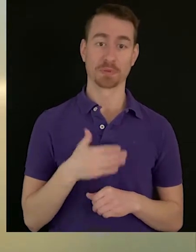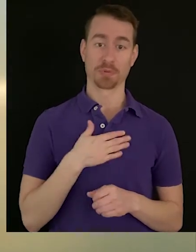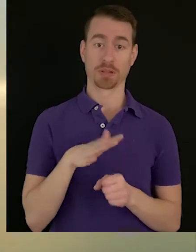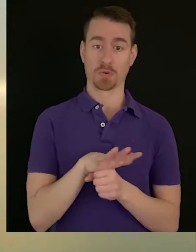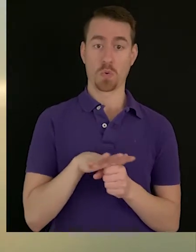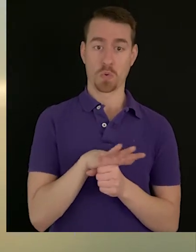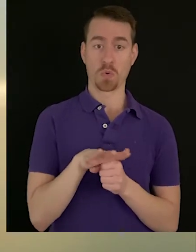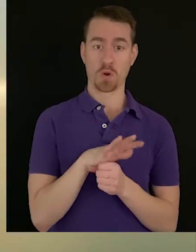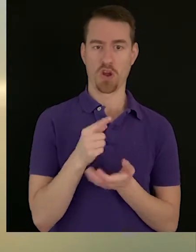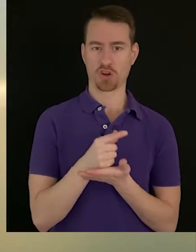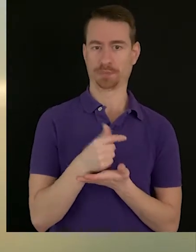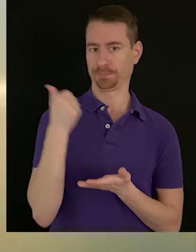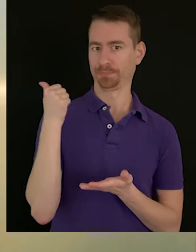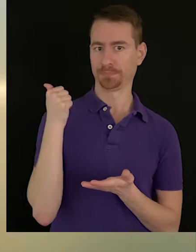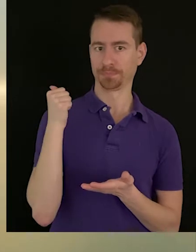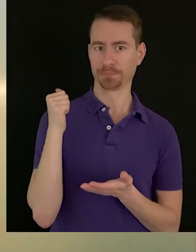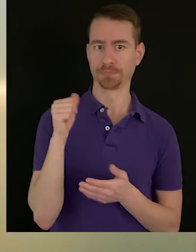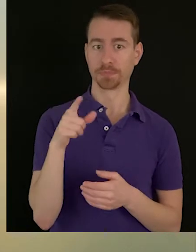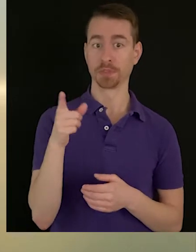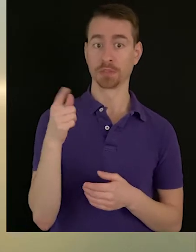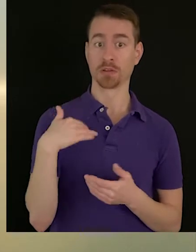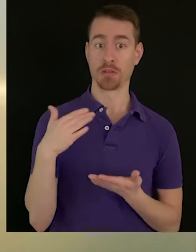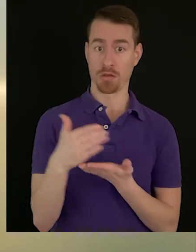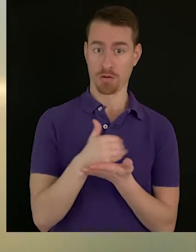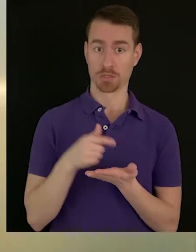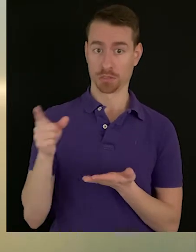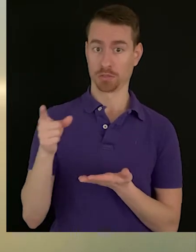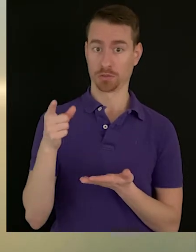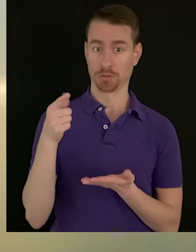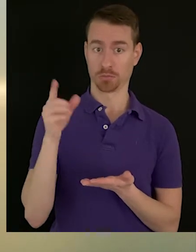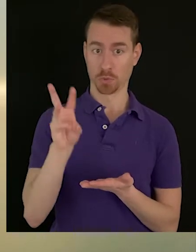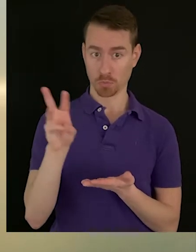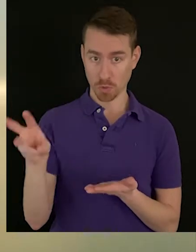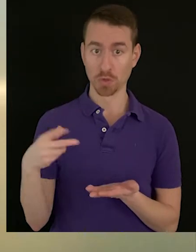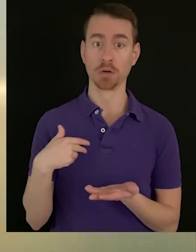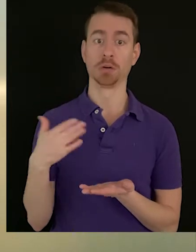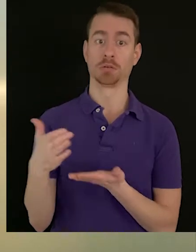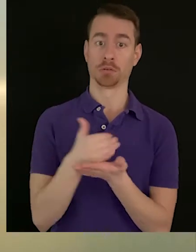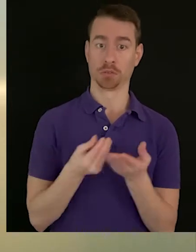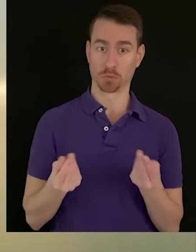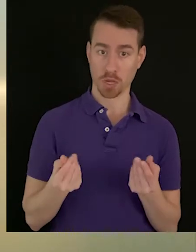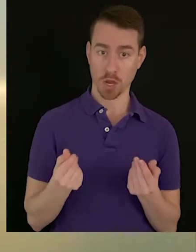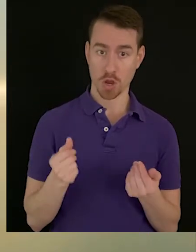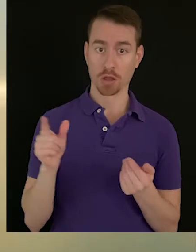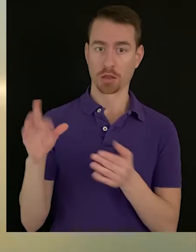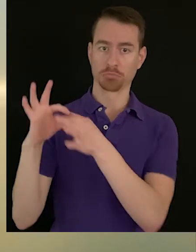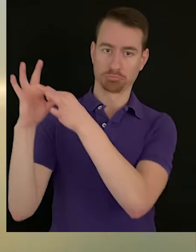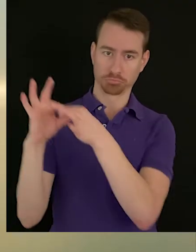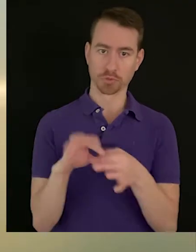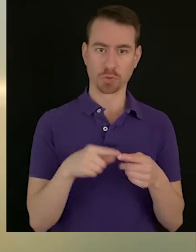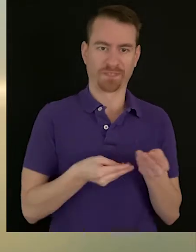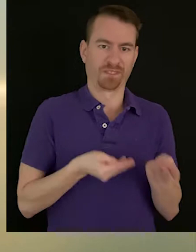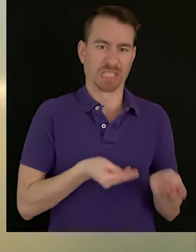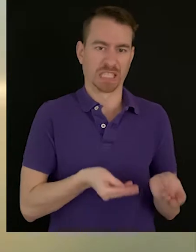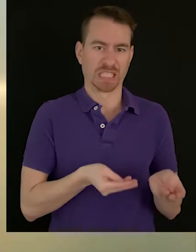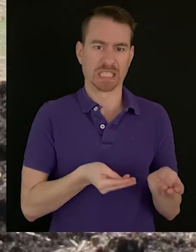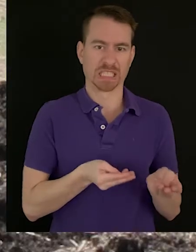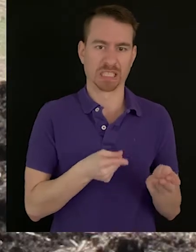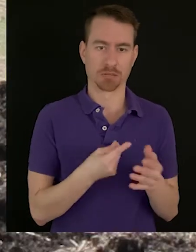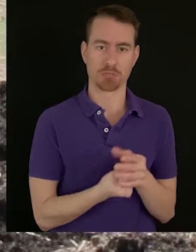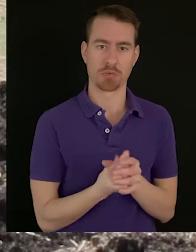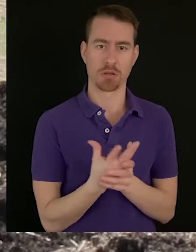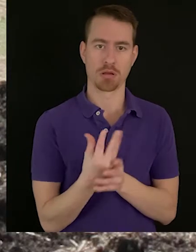to make sure that it meets safety requirements. This is important because there can be a small number of pathogens left in it after